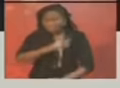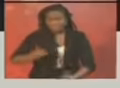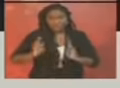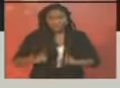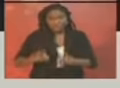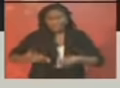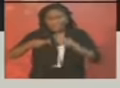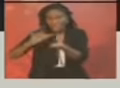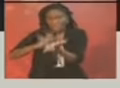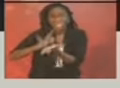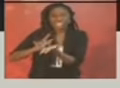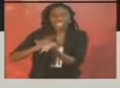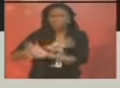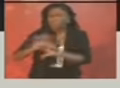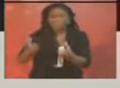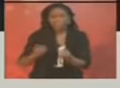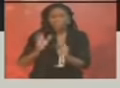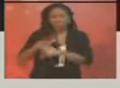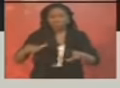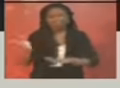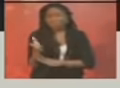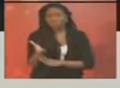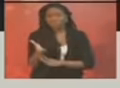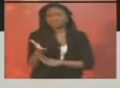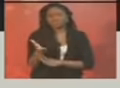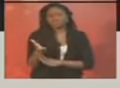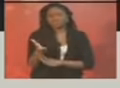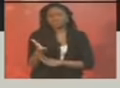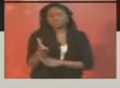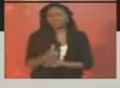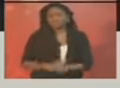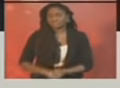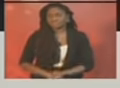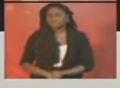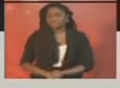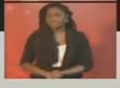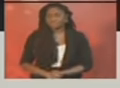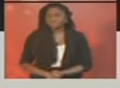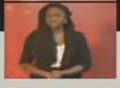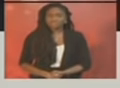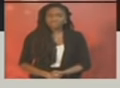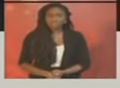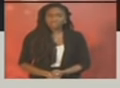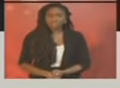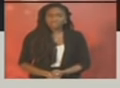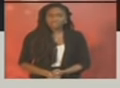any possibility of mortality per se. Next slide, please.